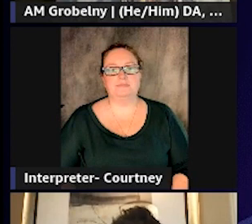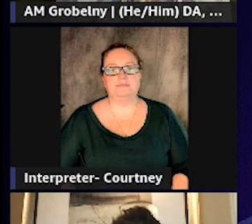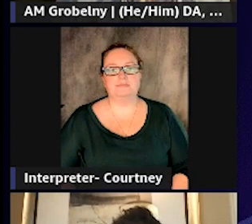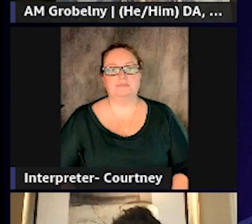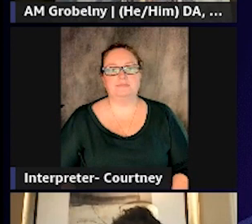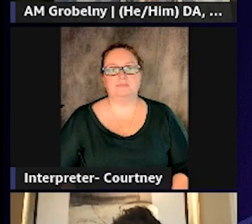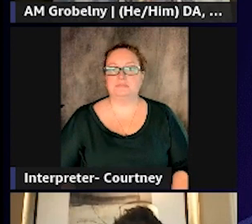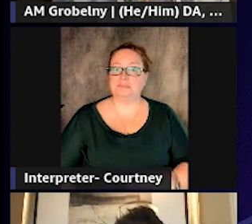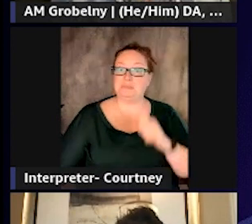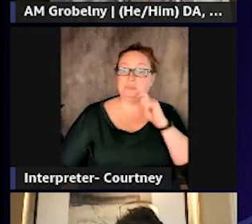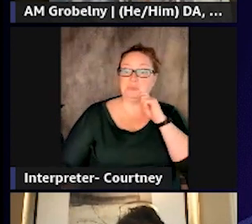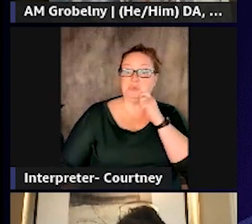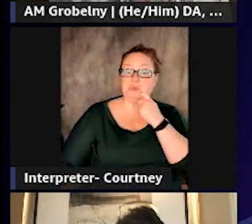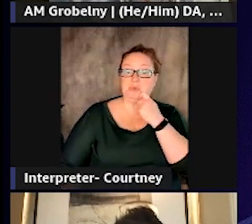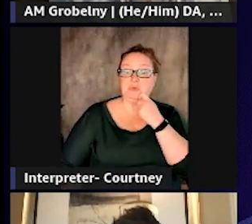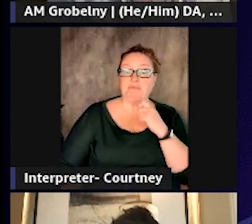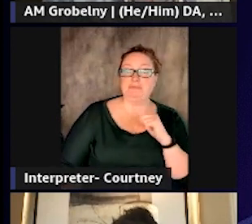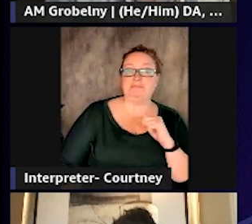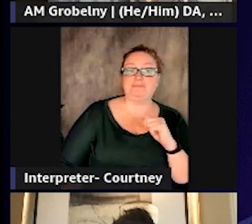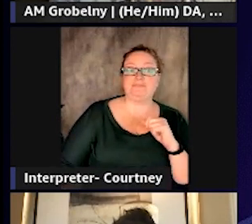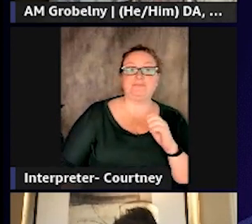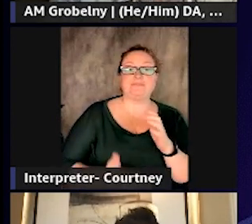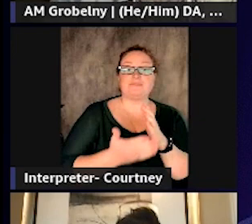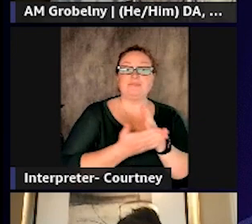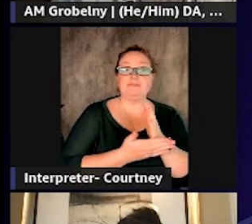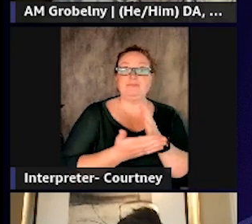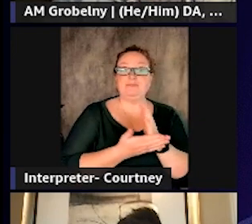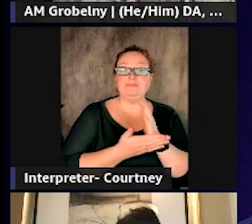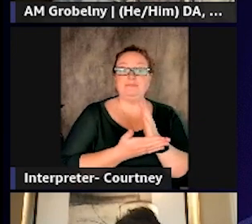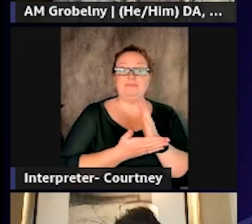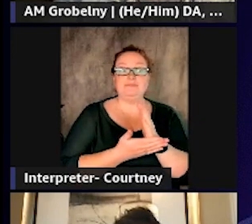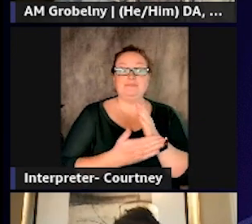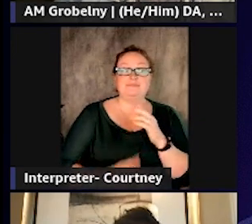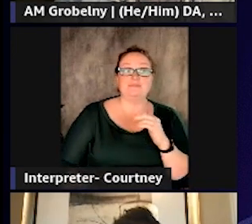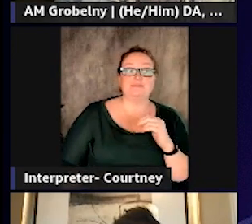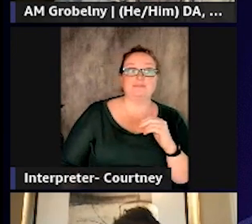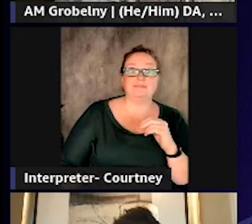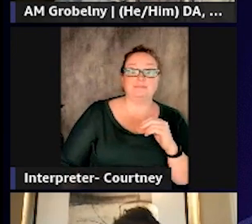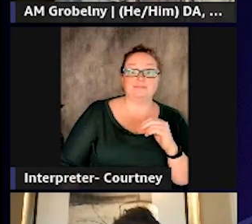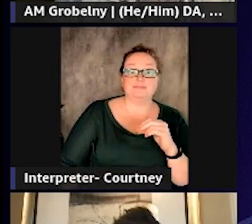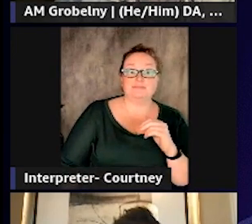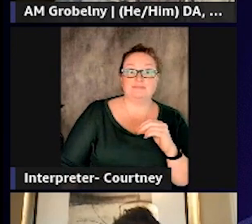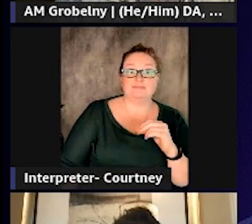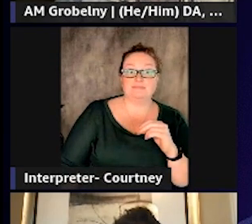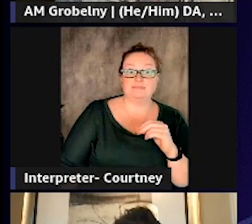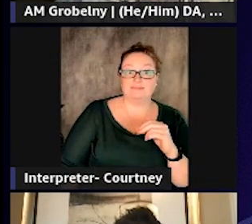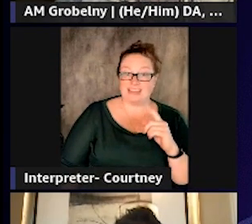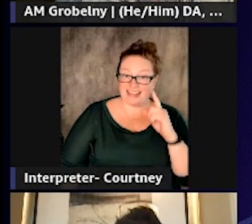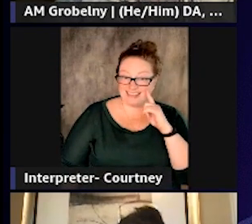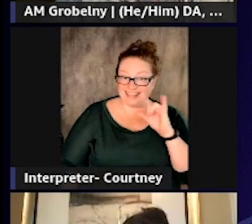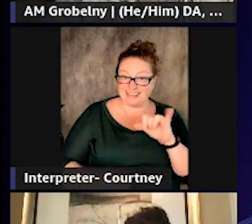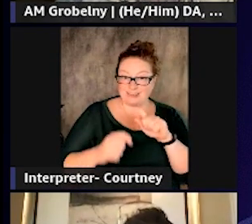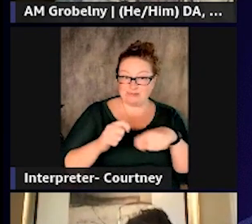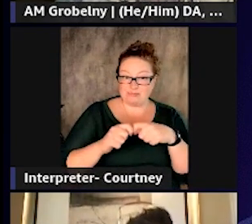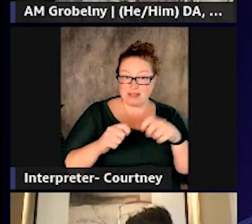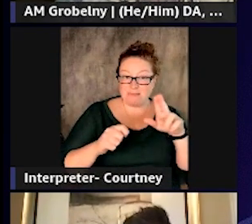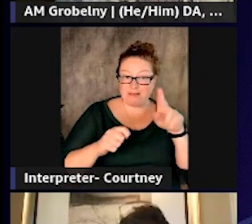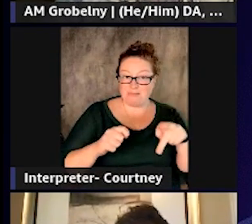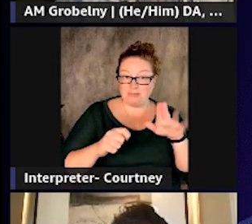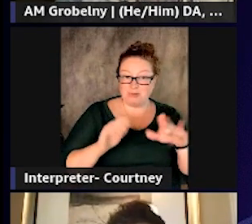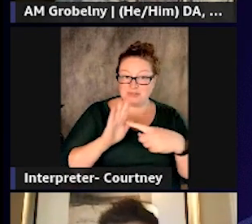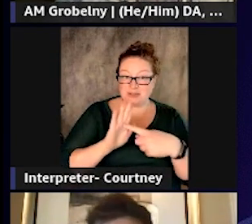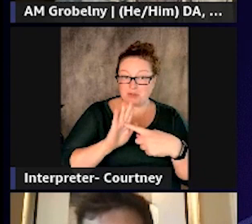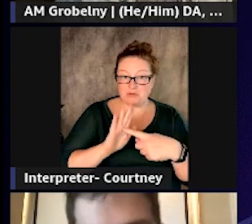Super cool. All right. So I think, is that pretty much wrapping up your demo there, Jared?